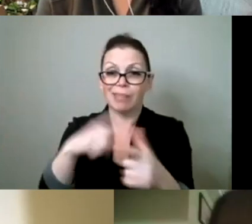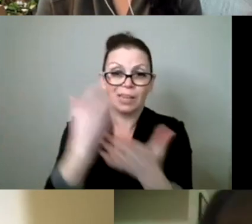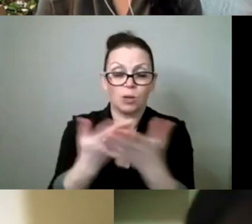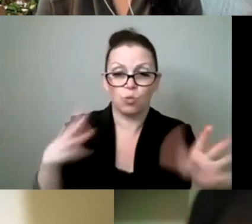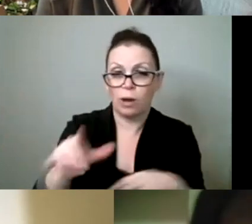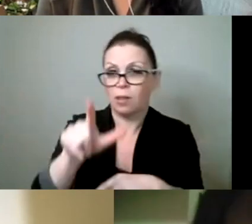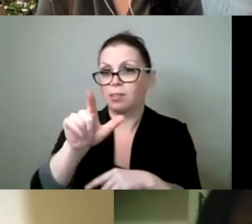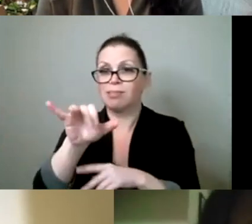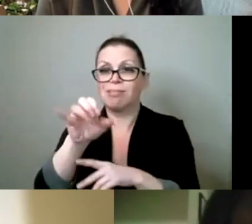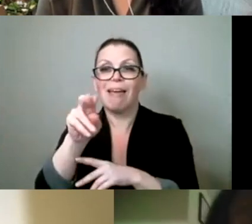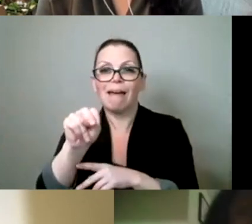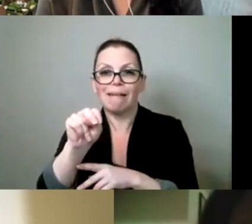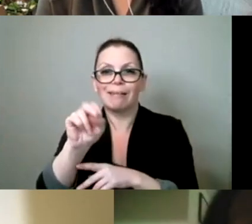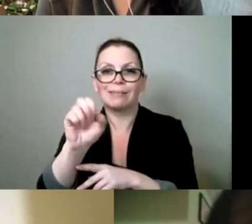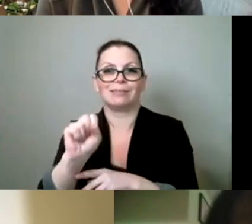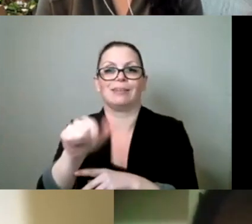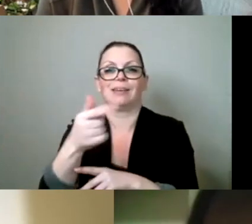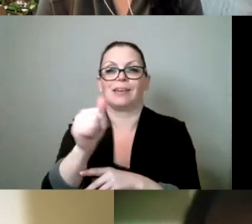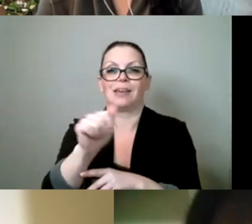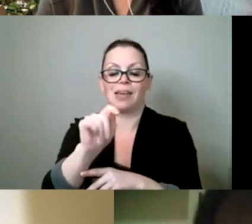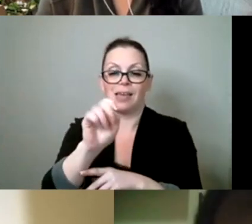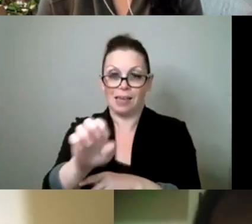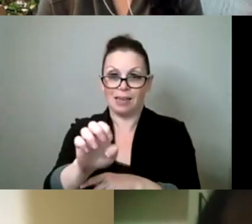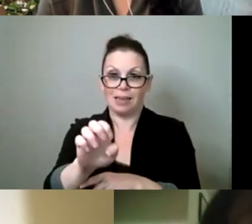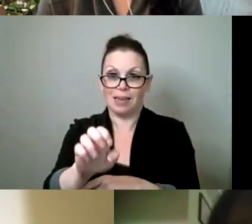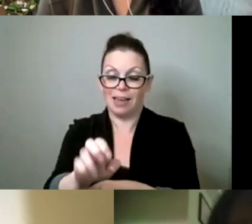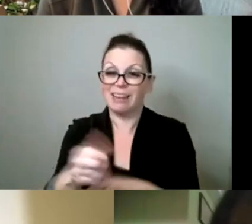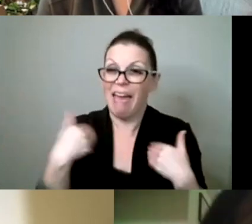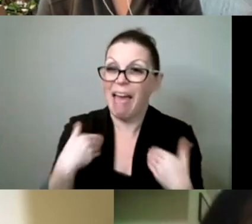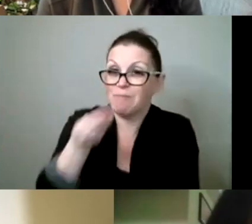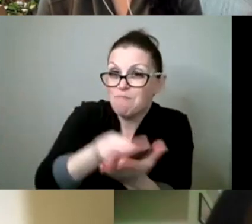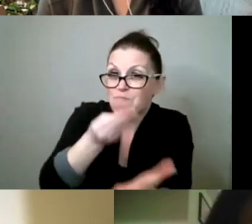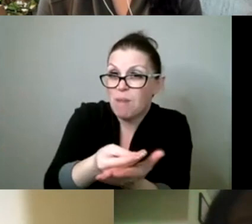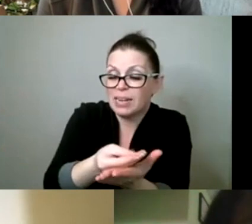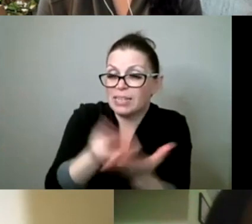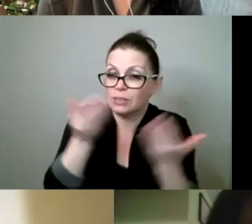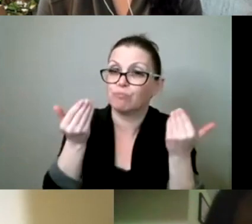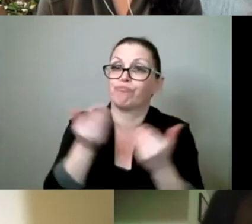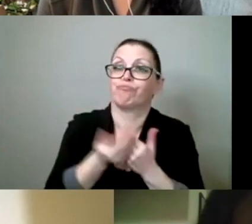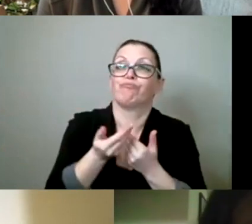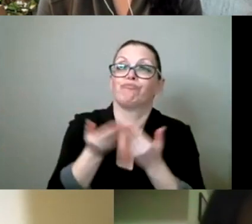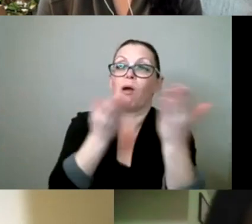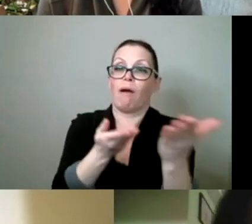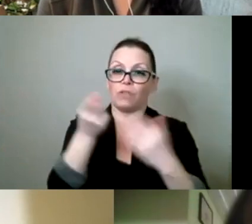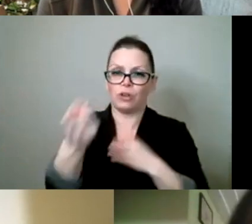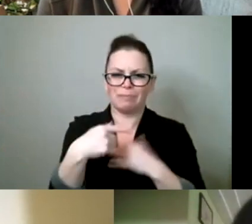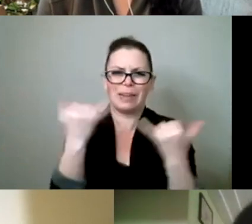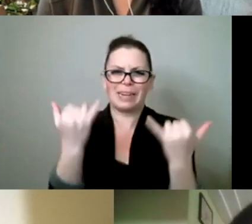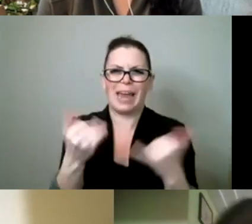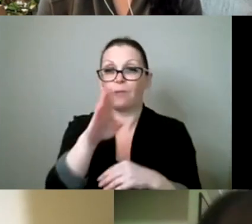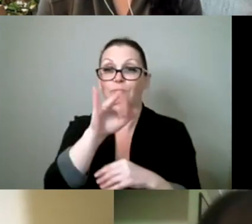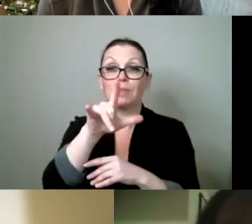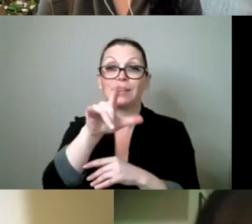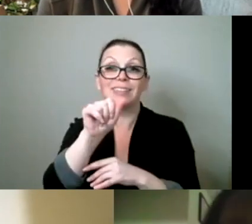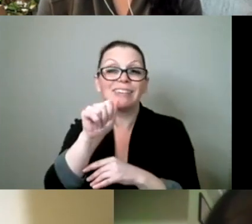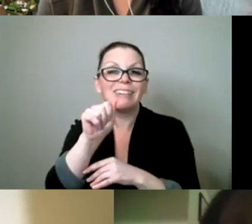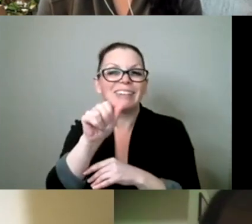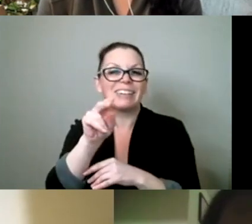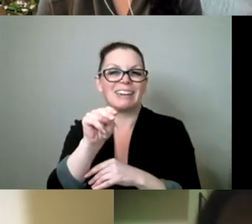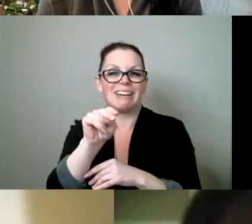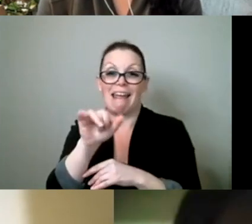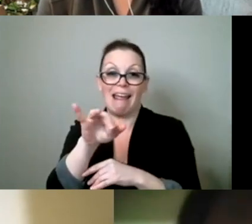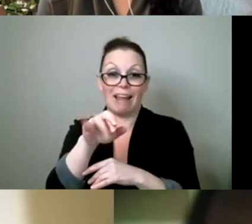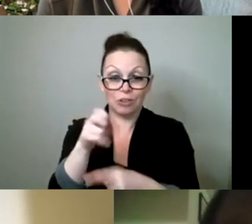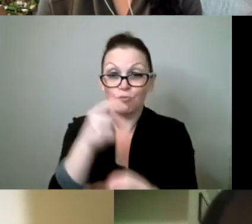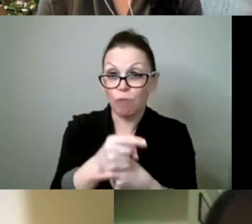Lionsgate had to come, you know, was begging at his door. And now he's, what, like a billionaire? It's also just, you know, if